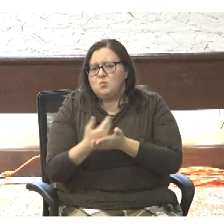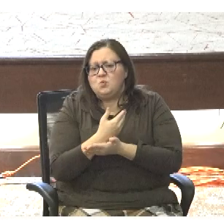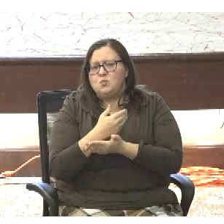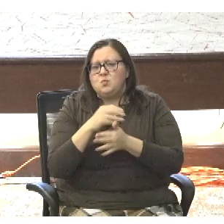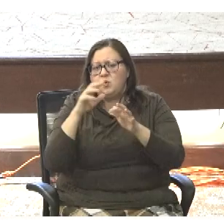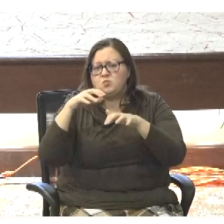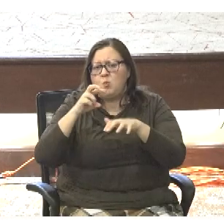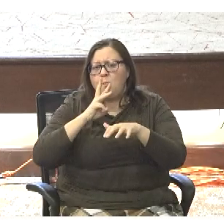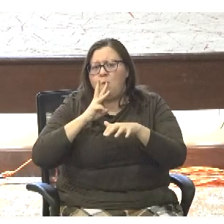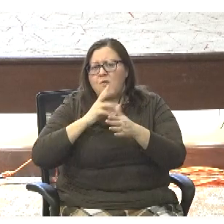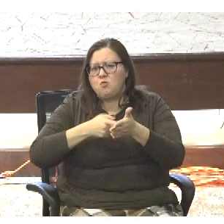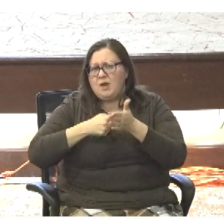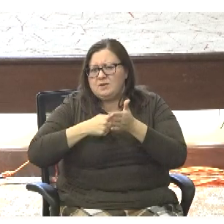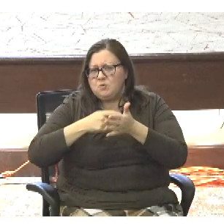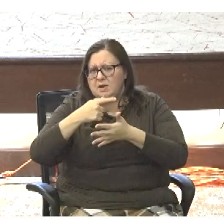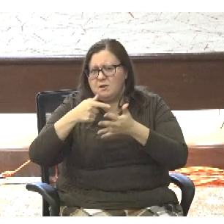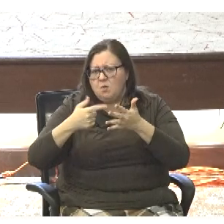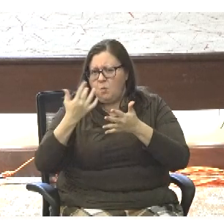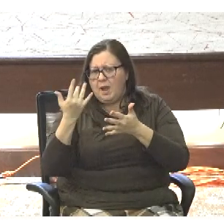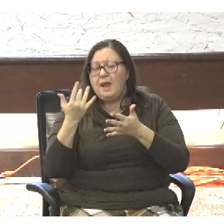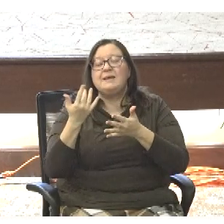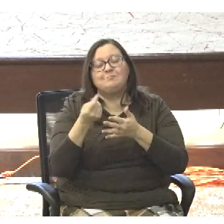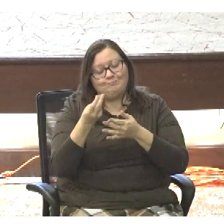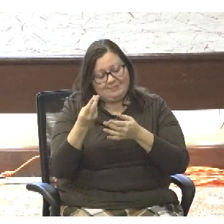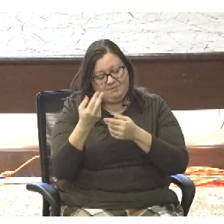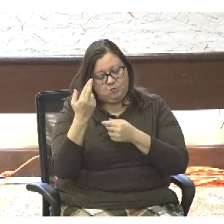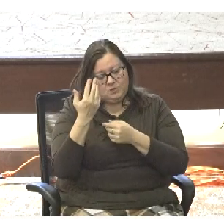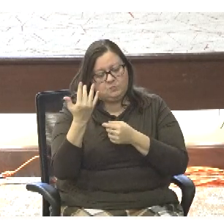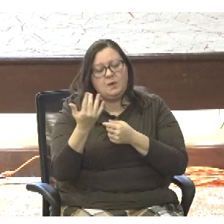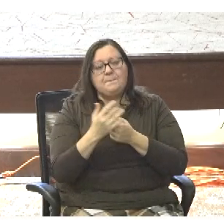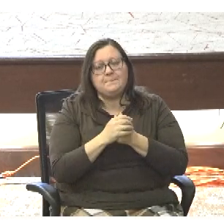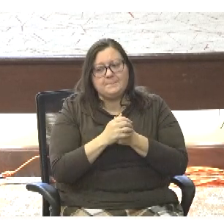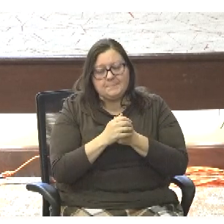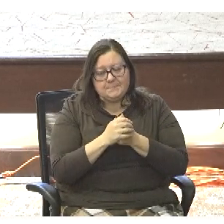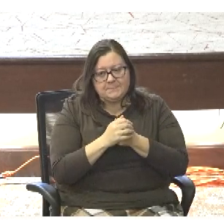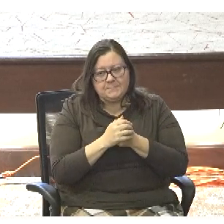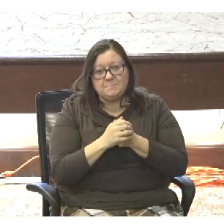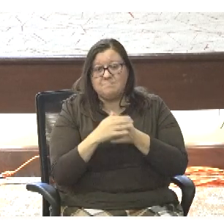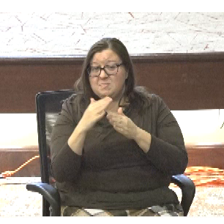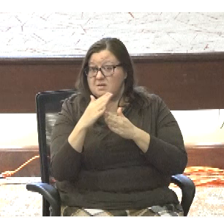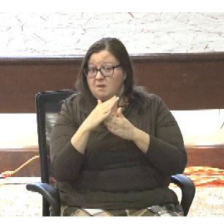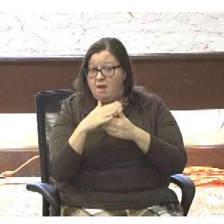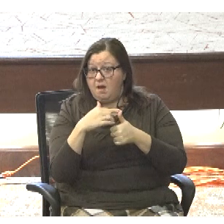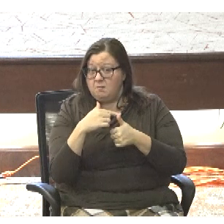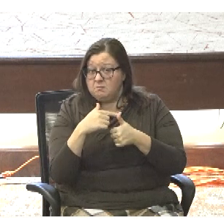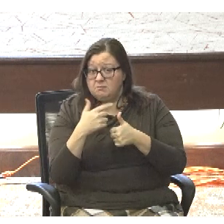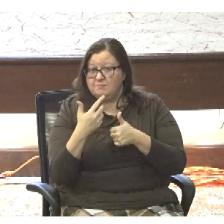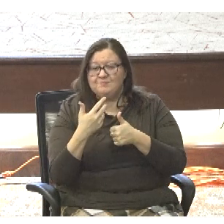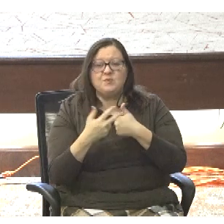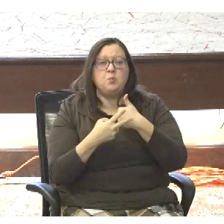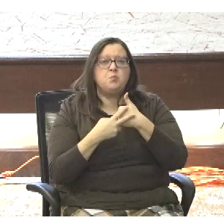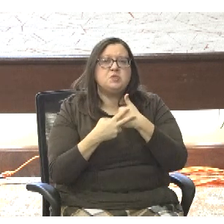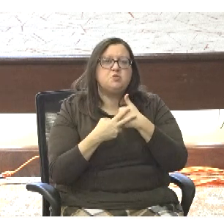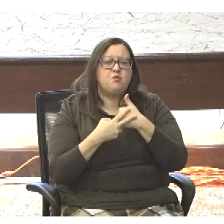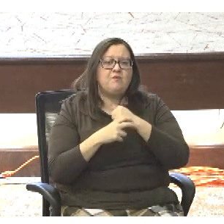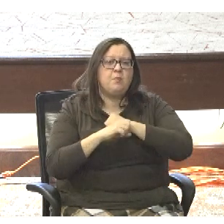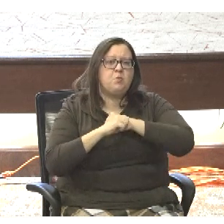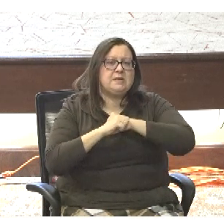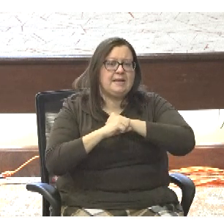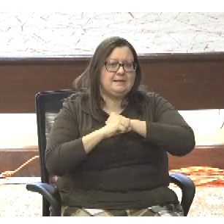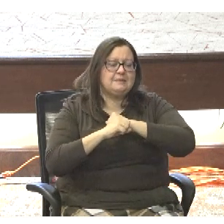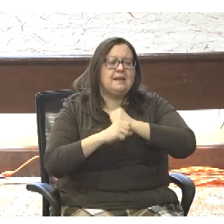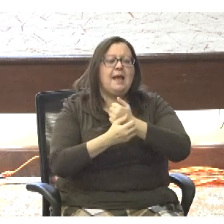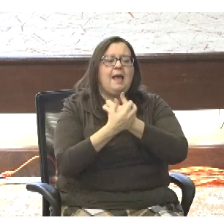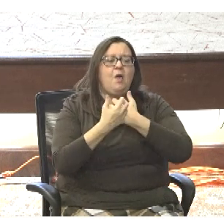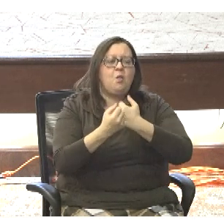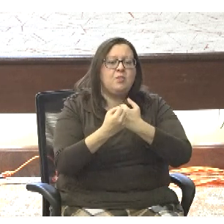stormwater criteria? Well, there's a number of reasons, but I think at the top of the list is just to preserve and protect the public's health,